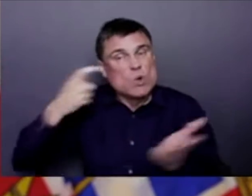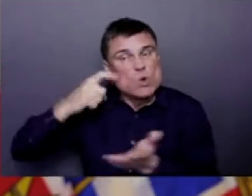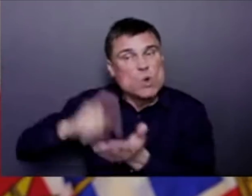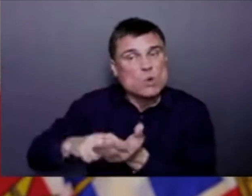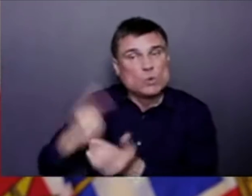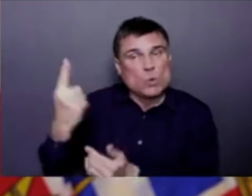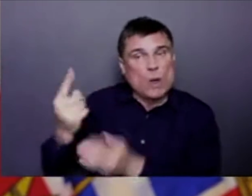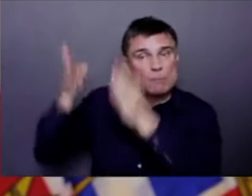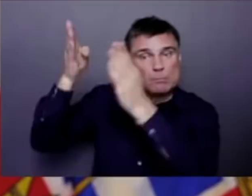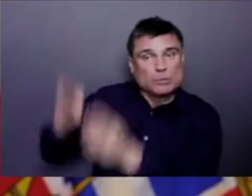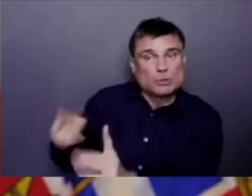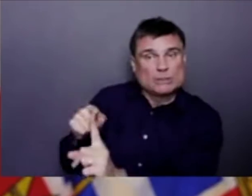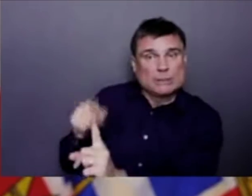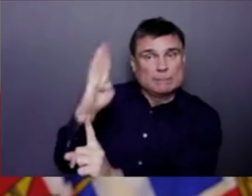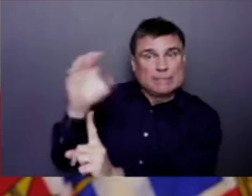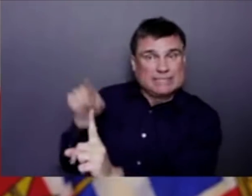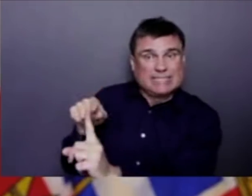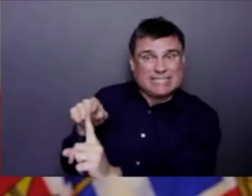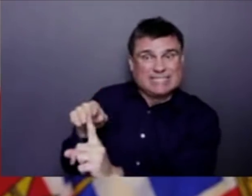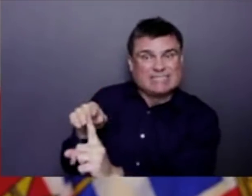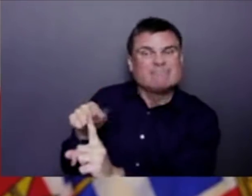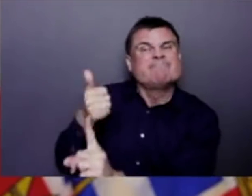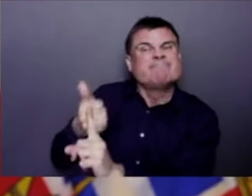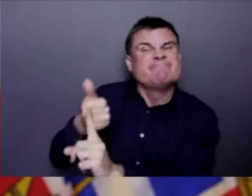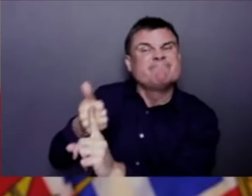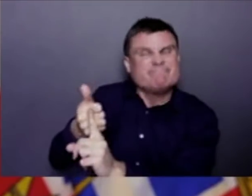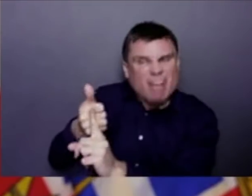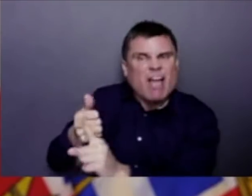the COVID-19 UK variant known as